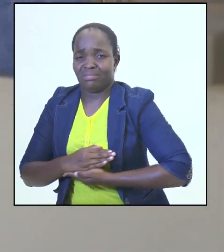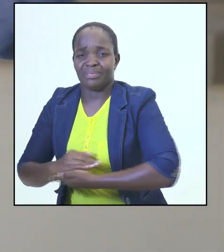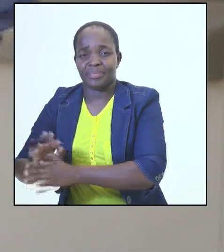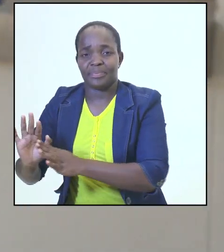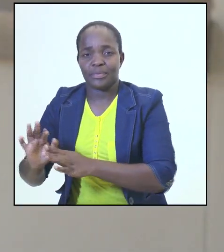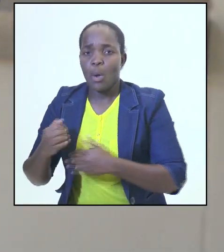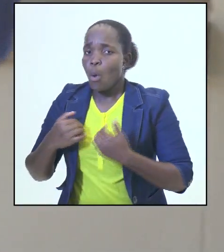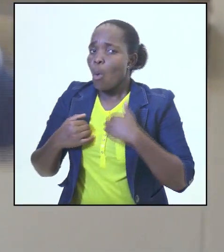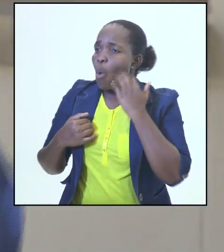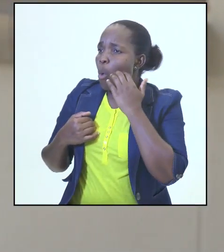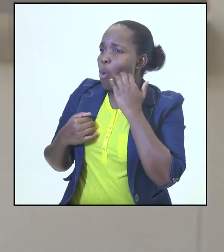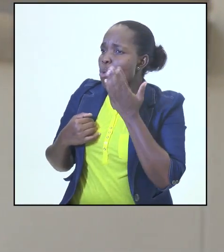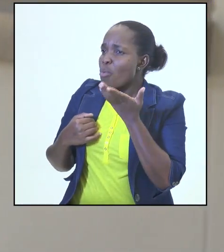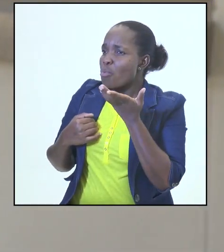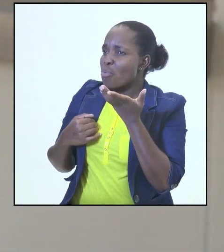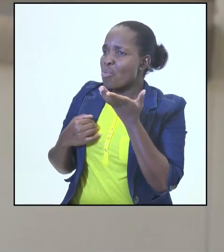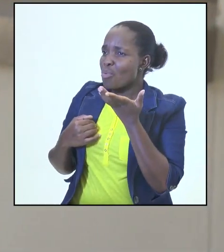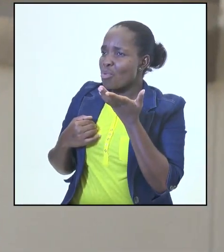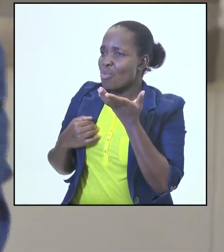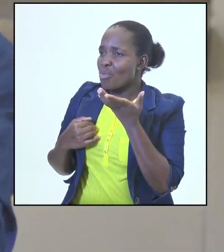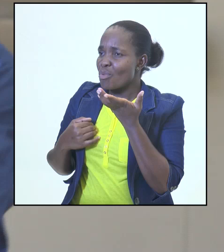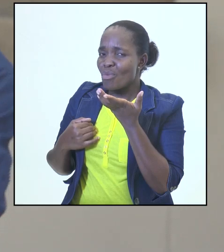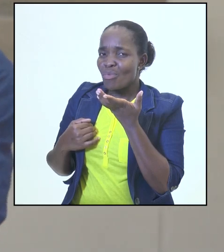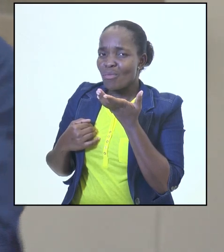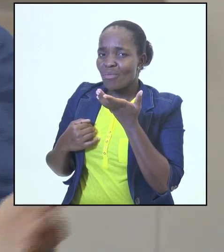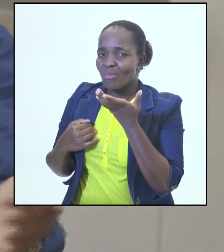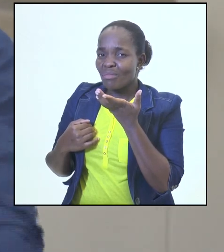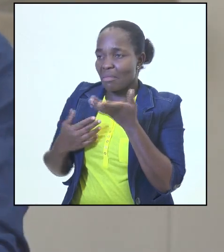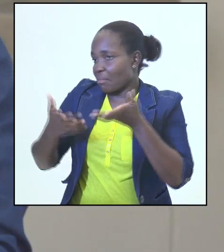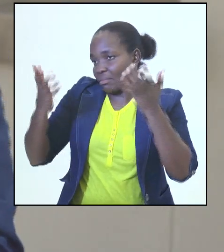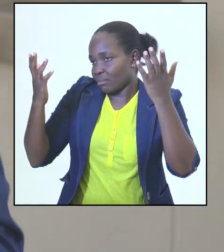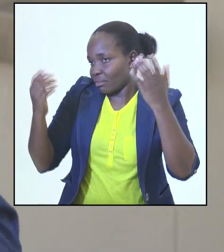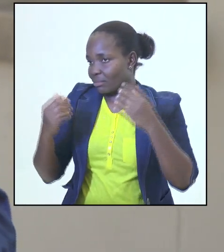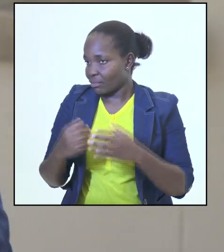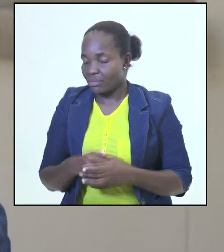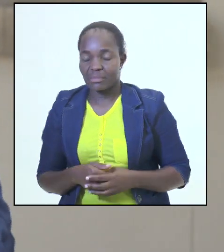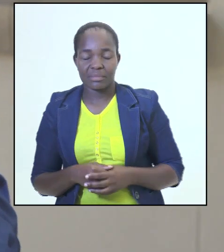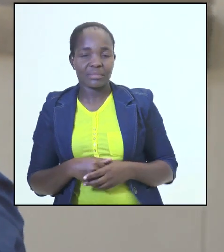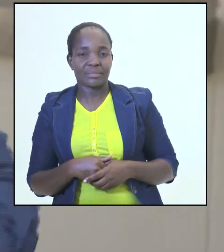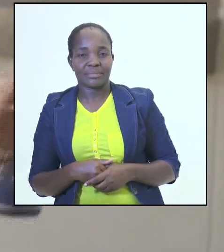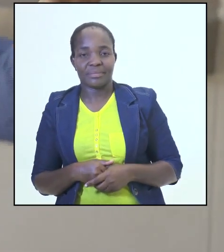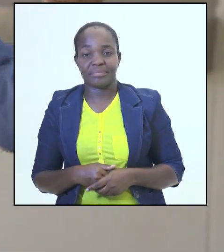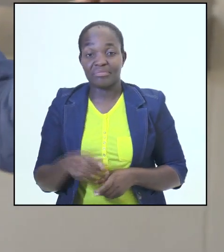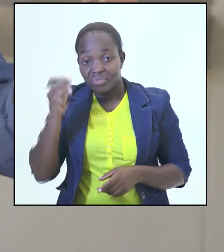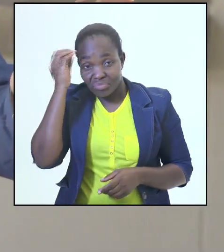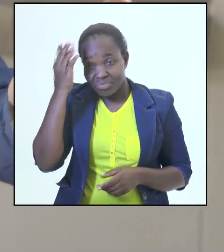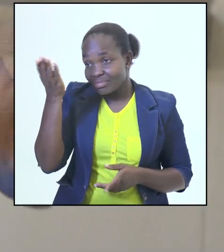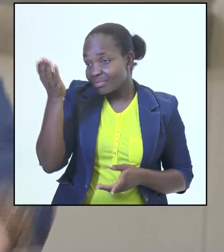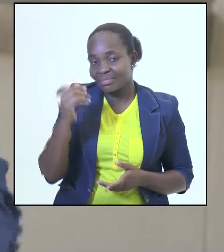I'm sorry it gives you sinus, but that's not all there is to that plant. You know, Melissa?